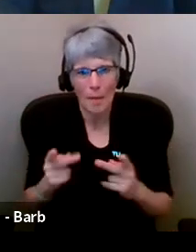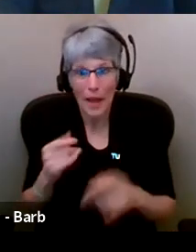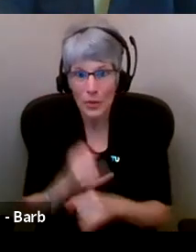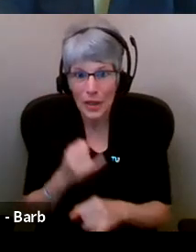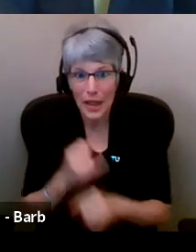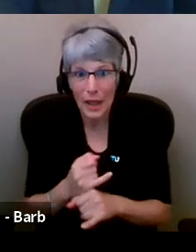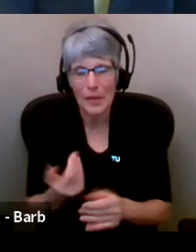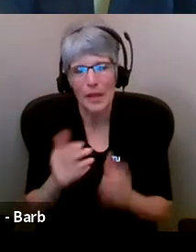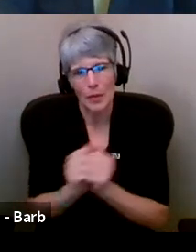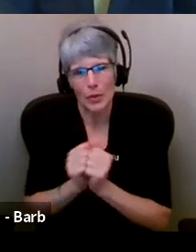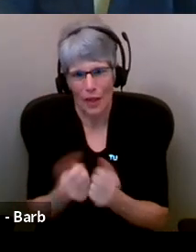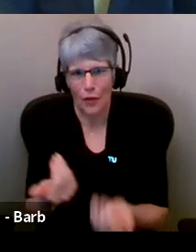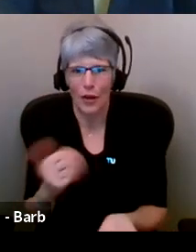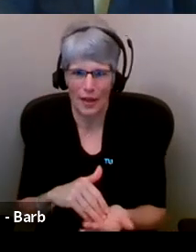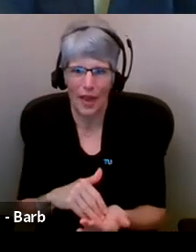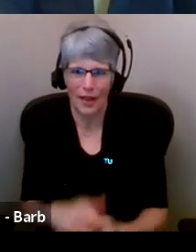again be together.